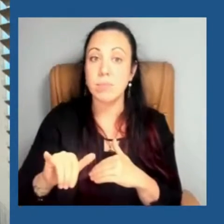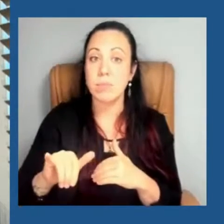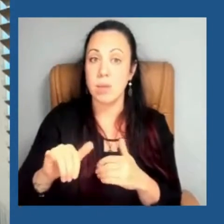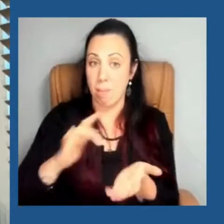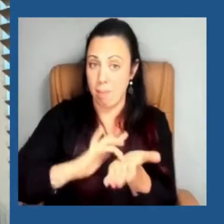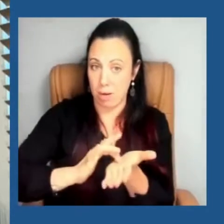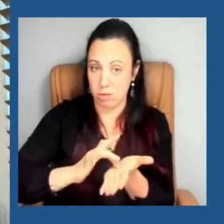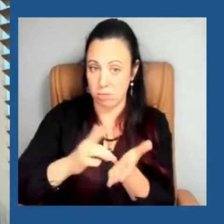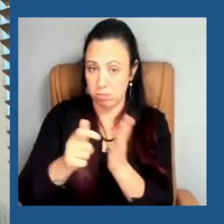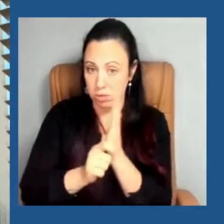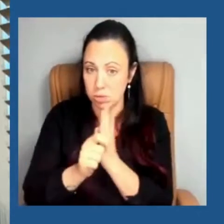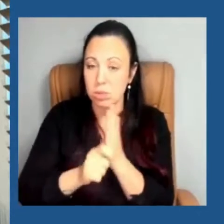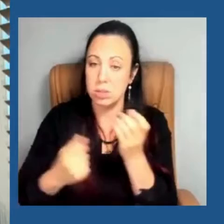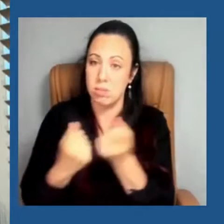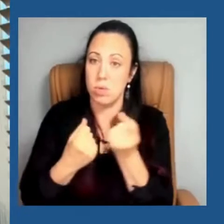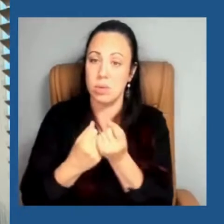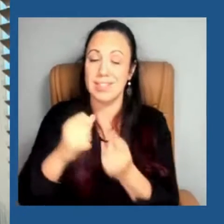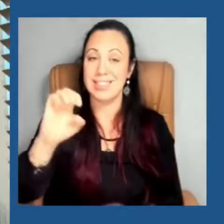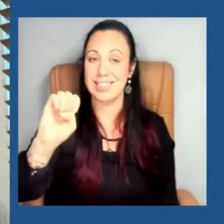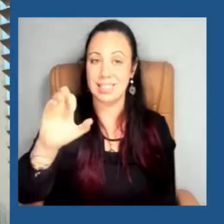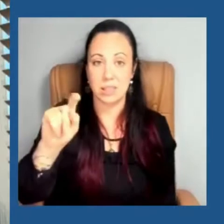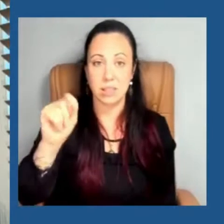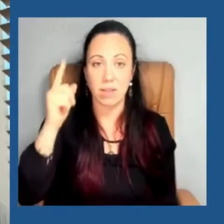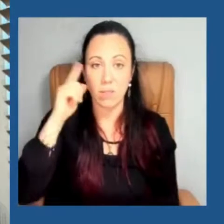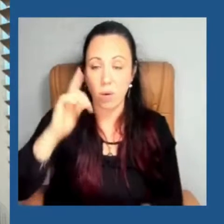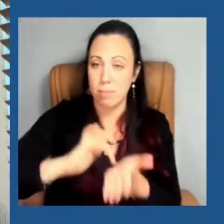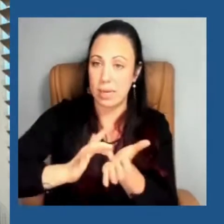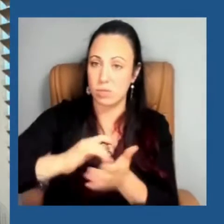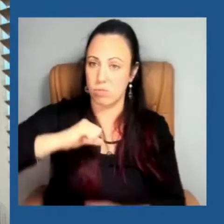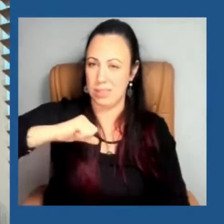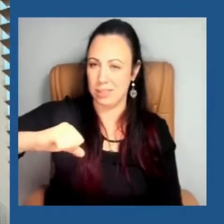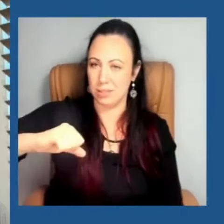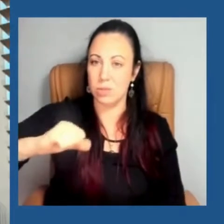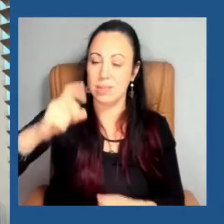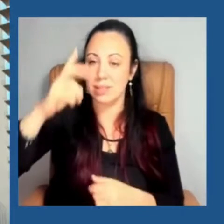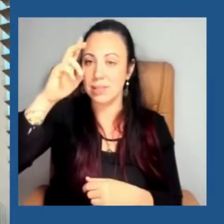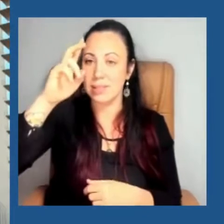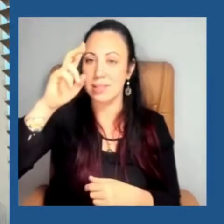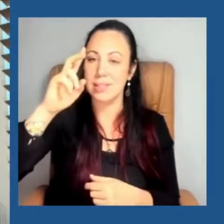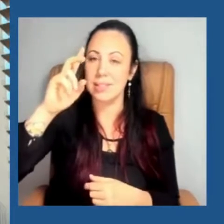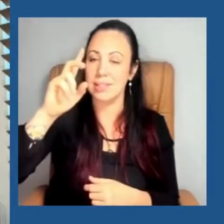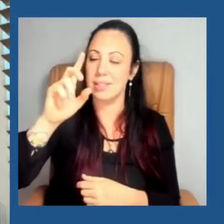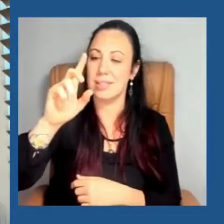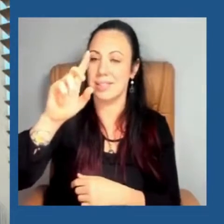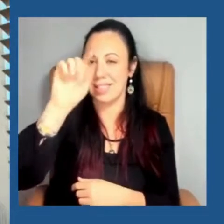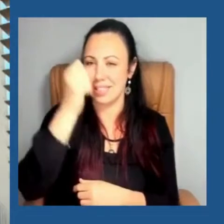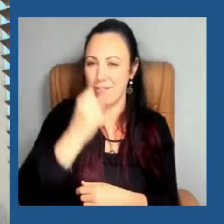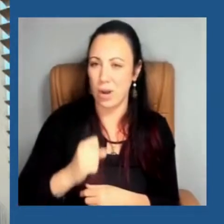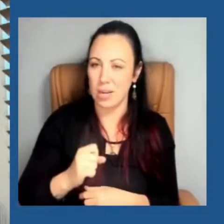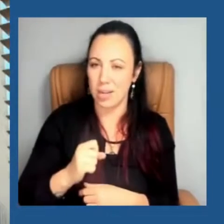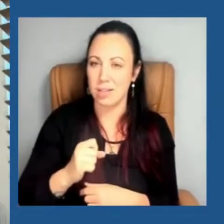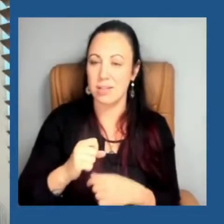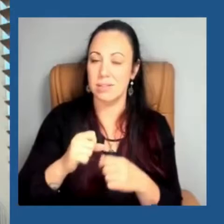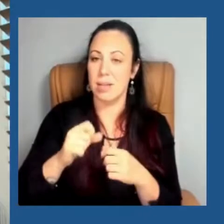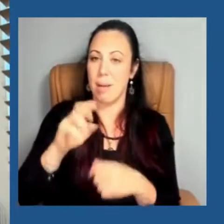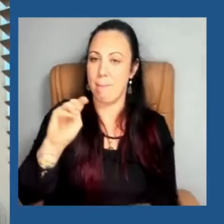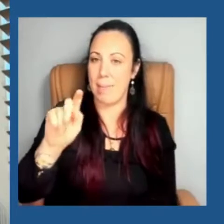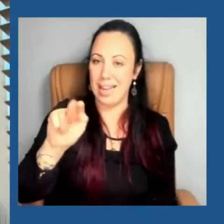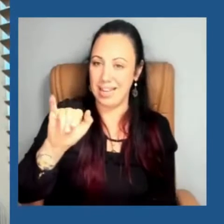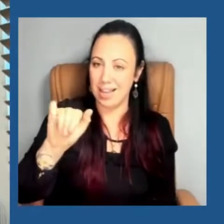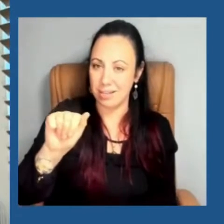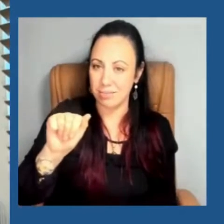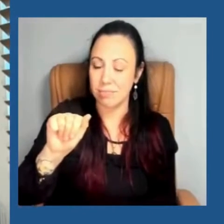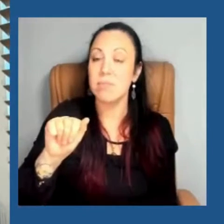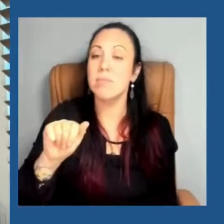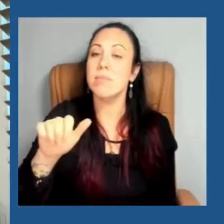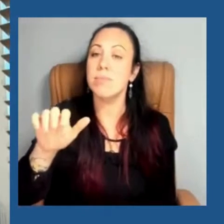the use of ECT to treat medication-resistant schizophrenia, schizoaffective disorder, and mania. ECT